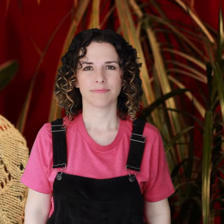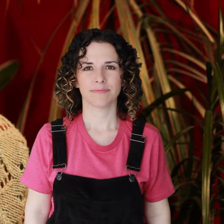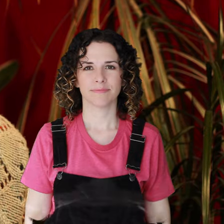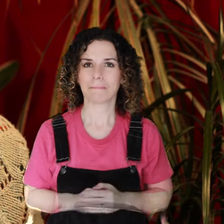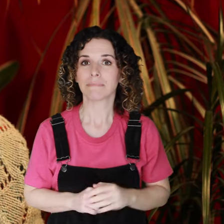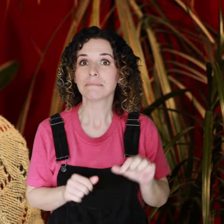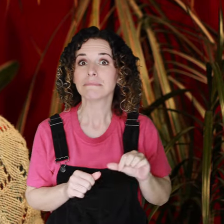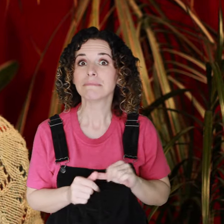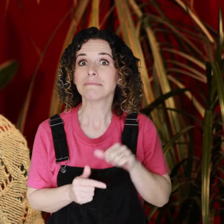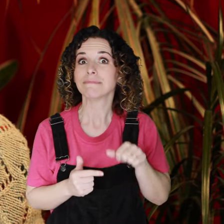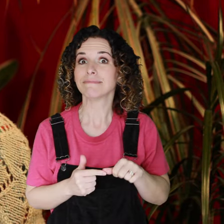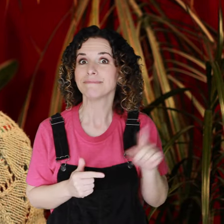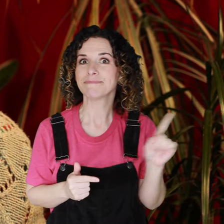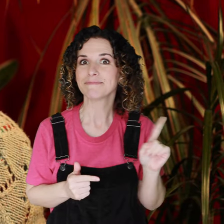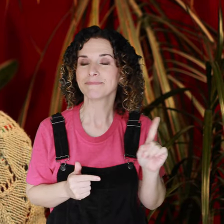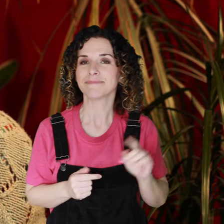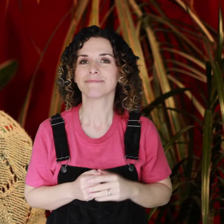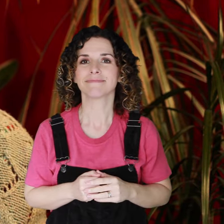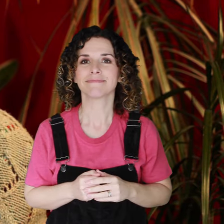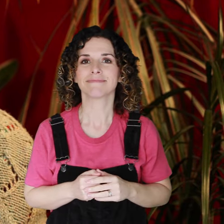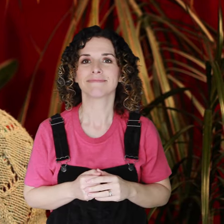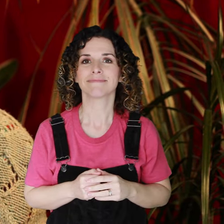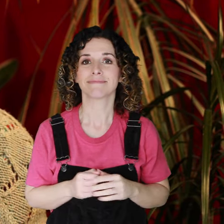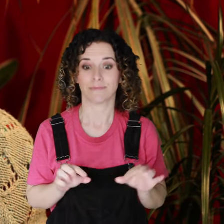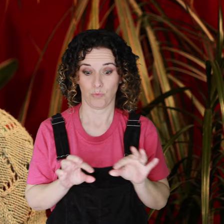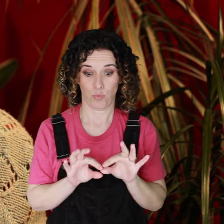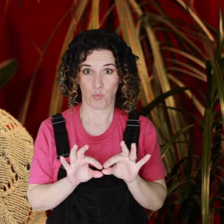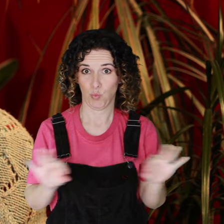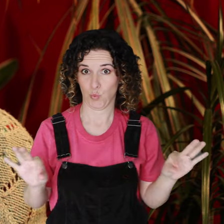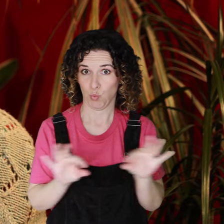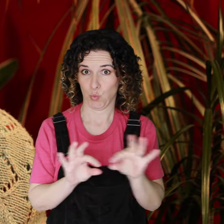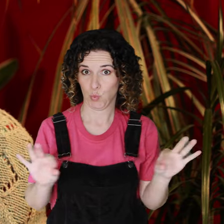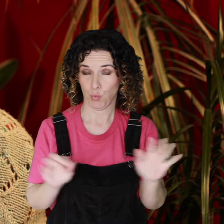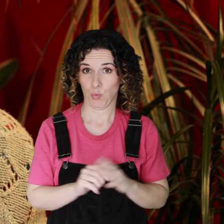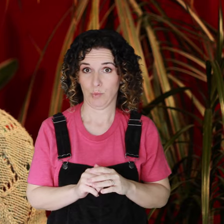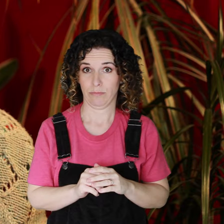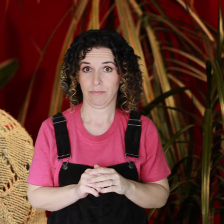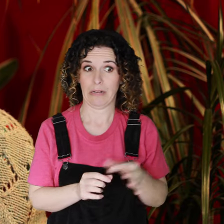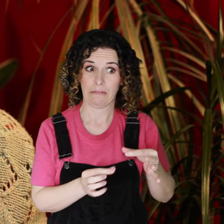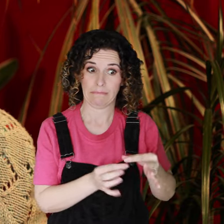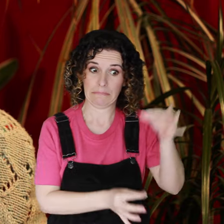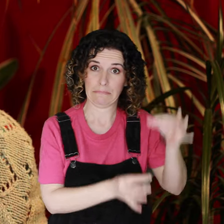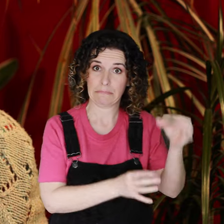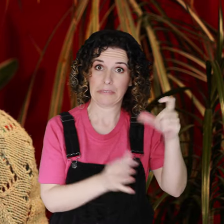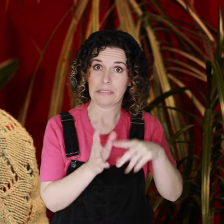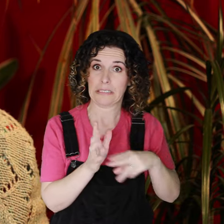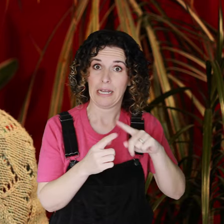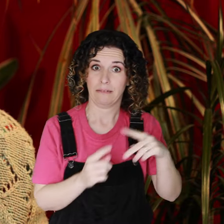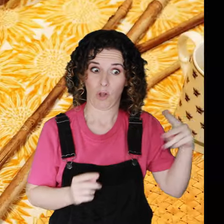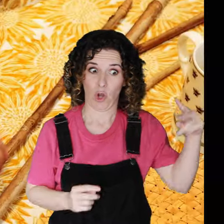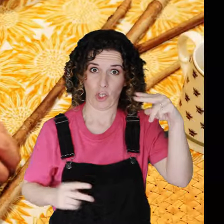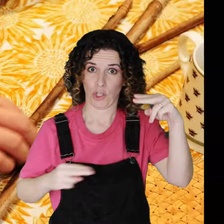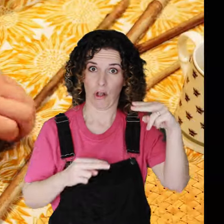Step two. Cut your newspaper tubes and bamboo canes to the same length as your tin can.